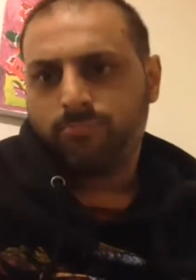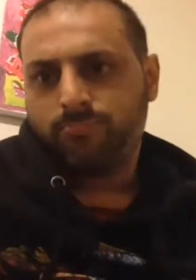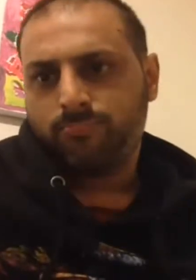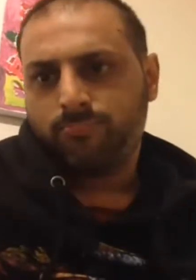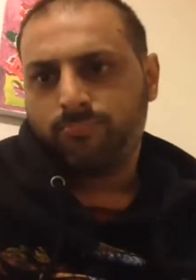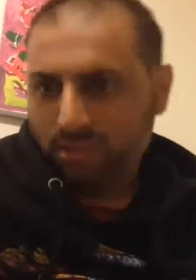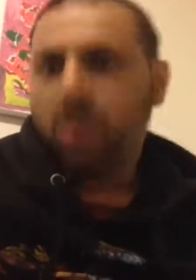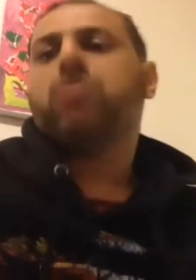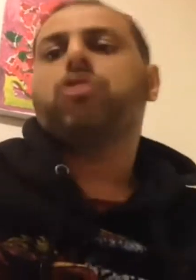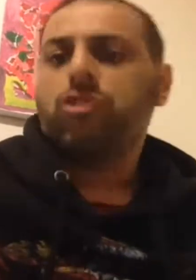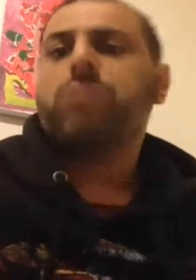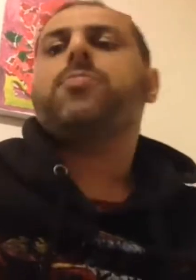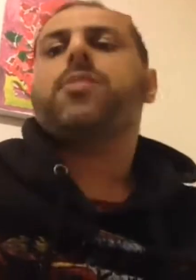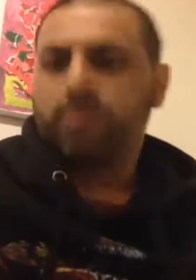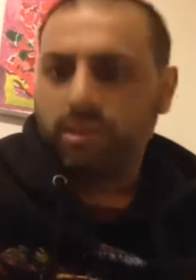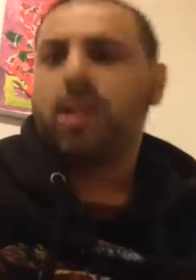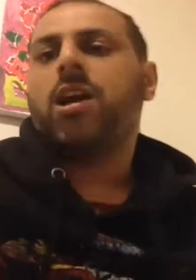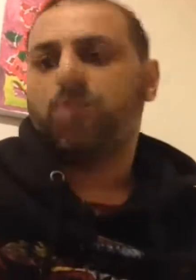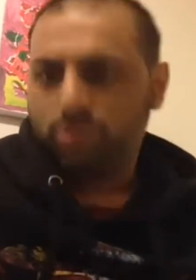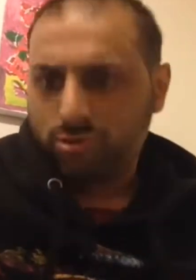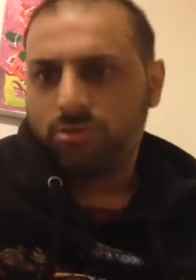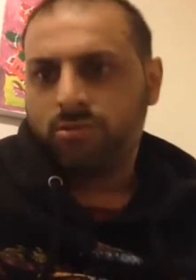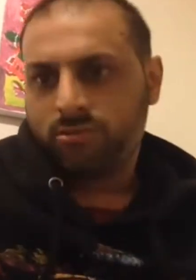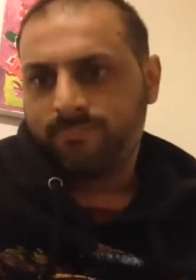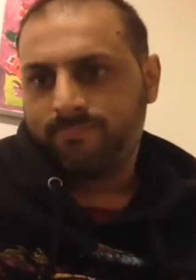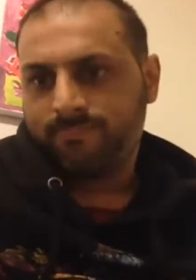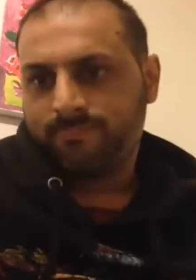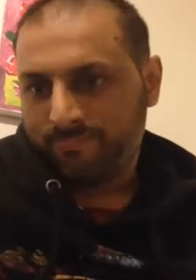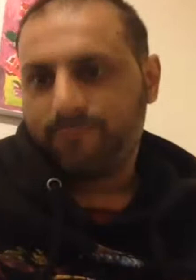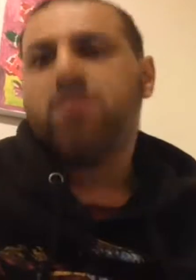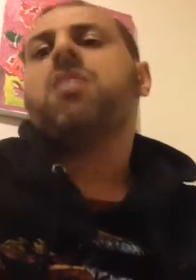Ukraine. No space house.